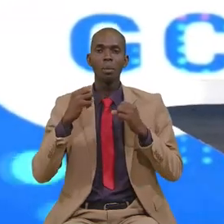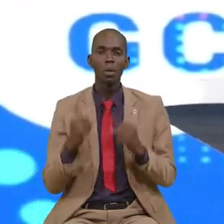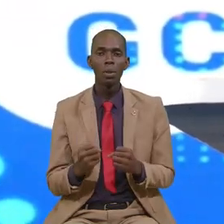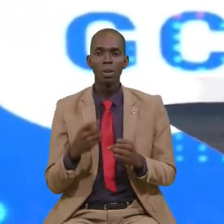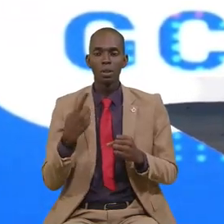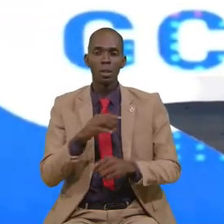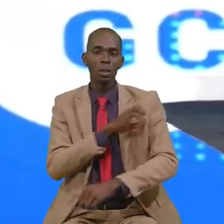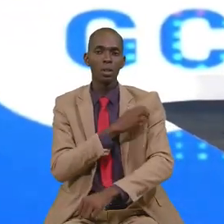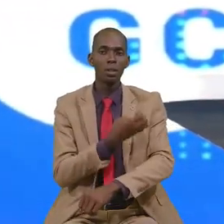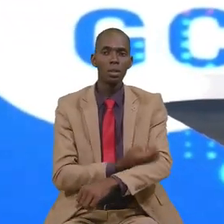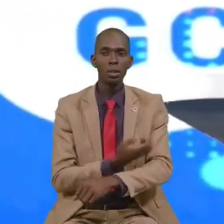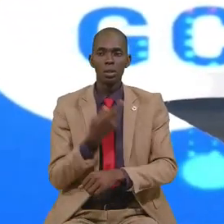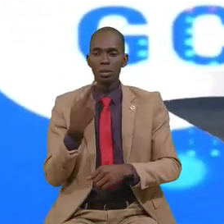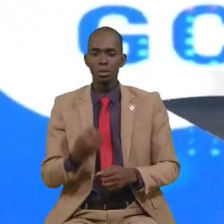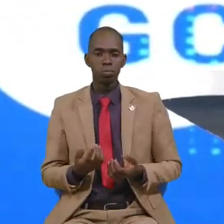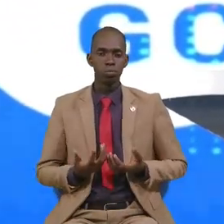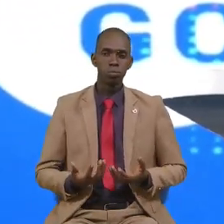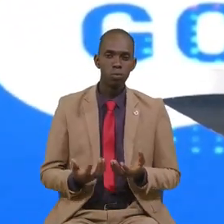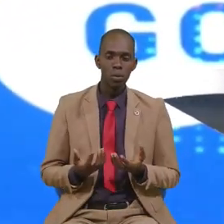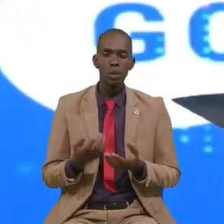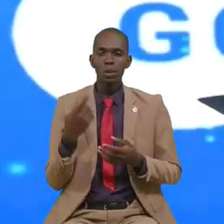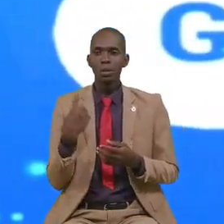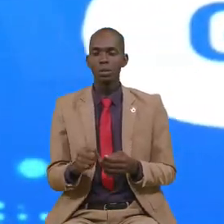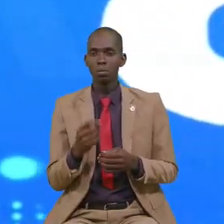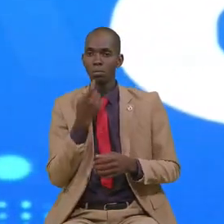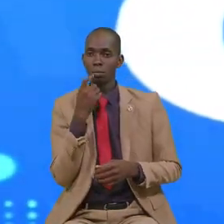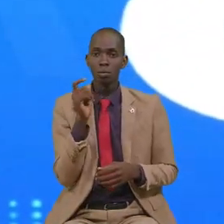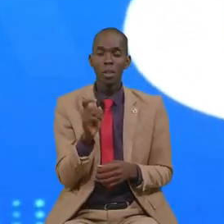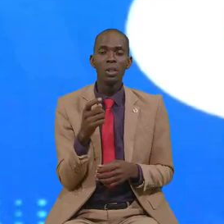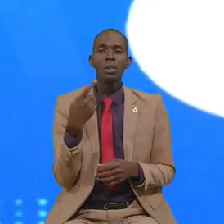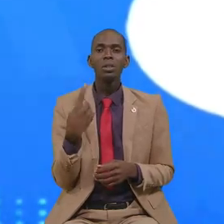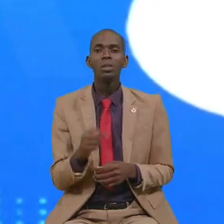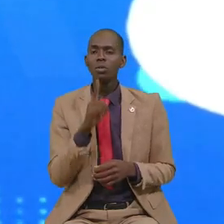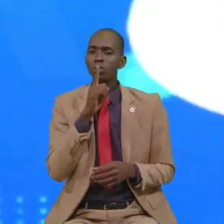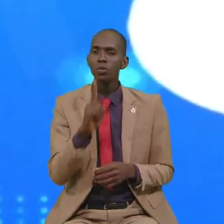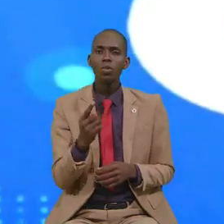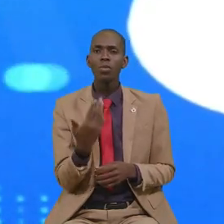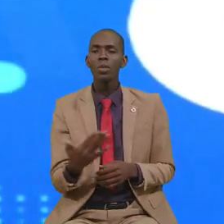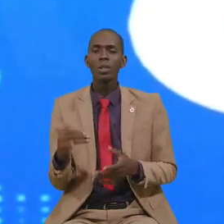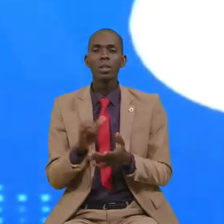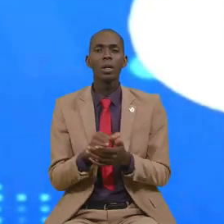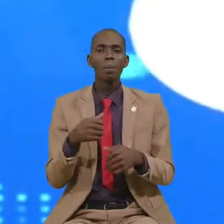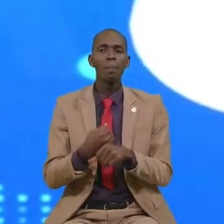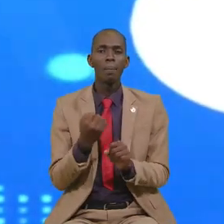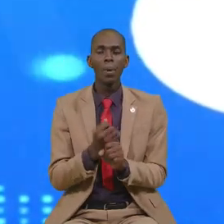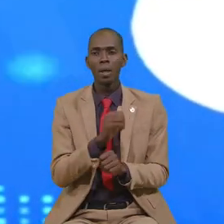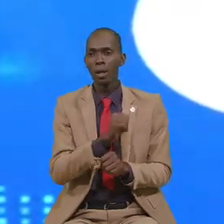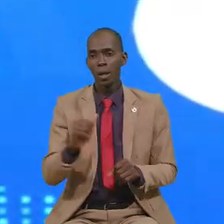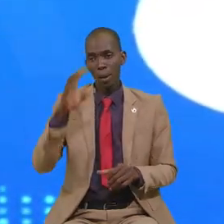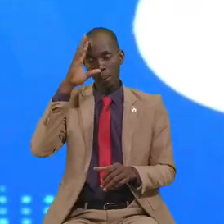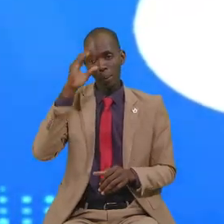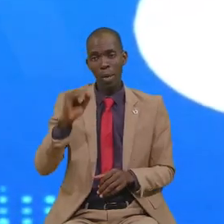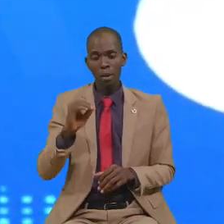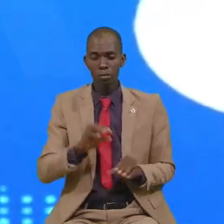energy, the zeal, the commission, the real thing that makes a man drive